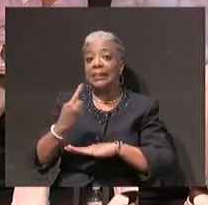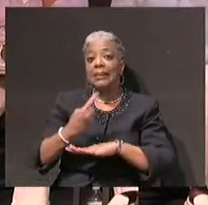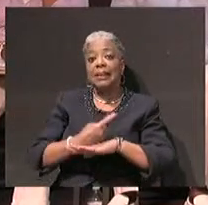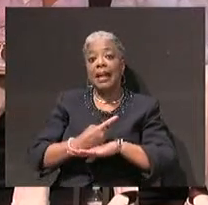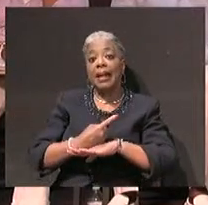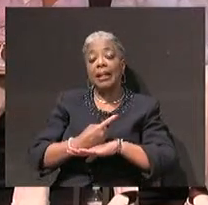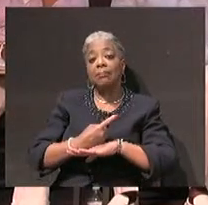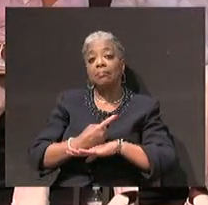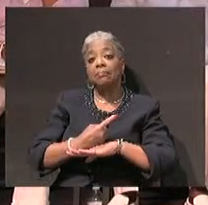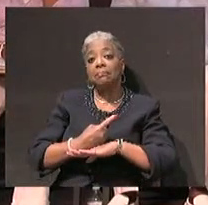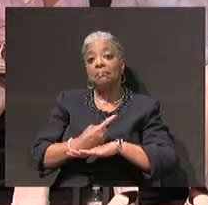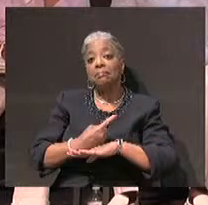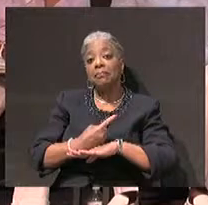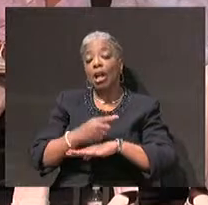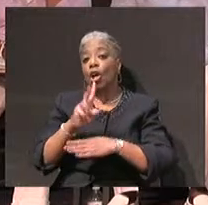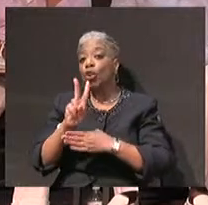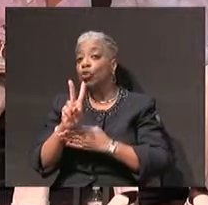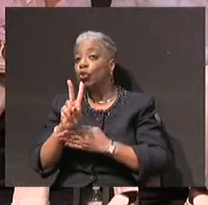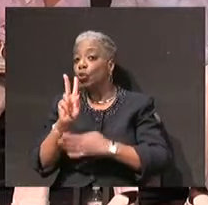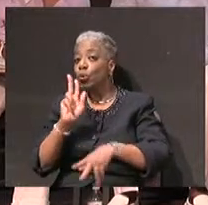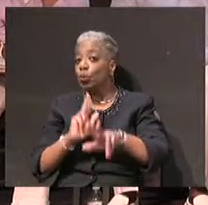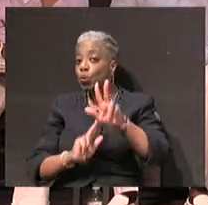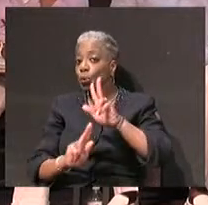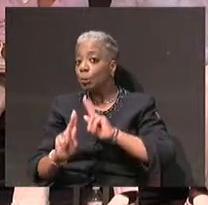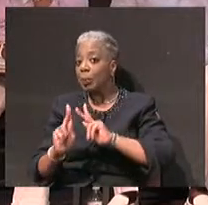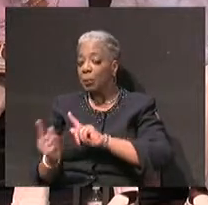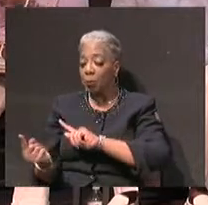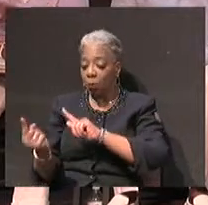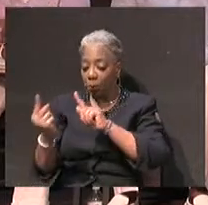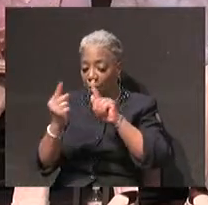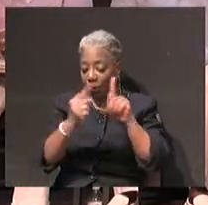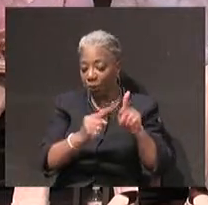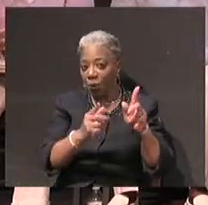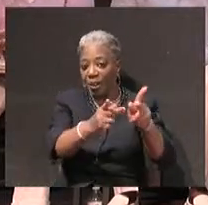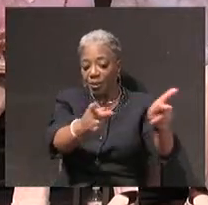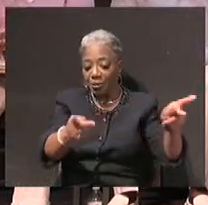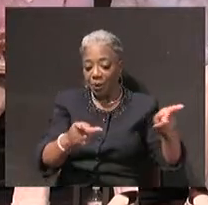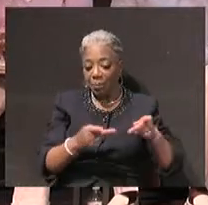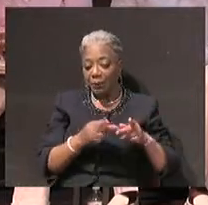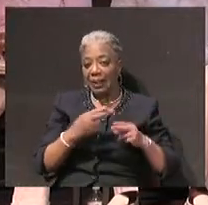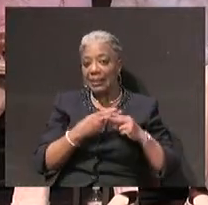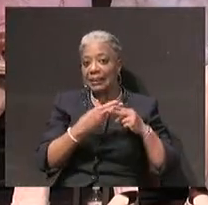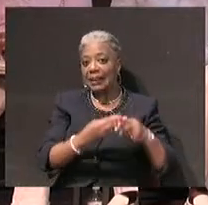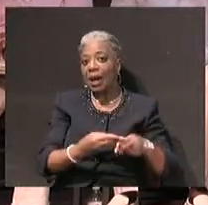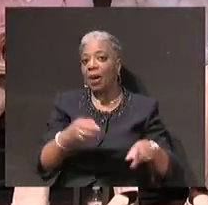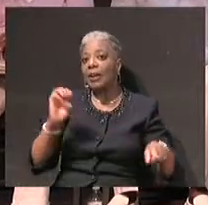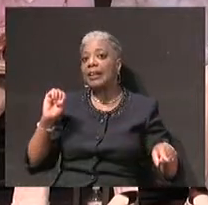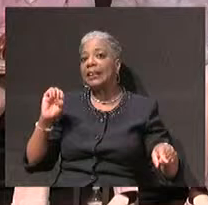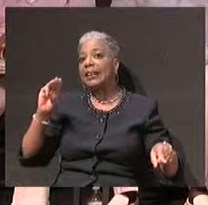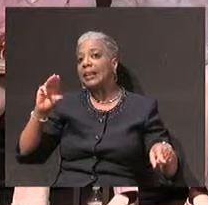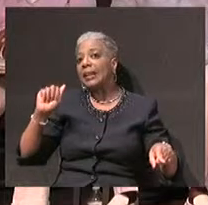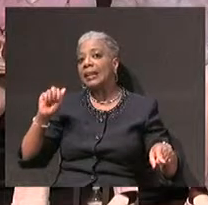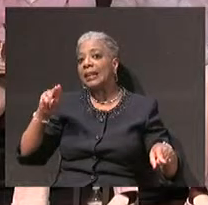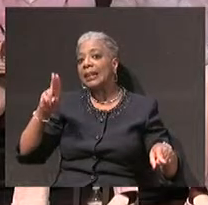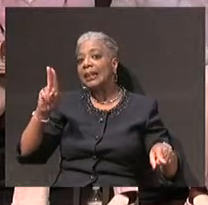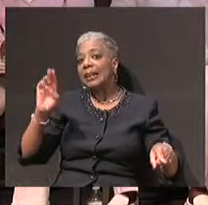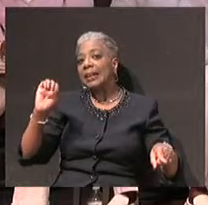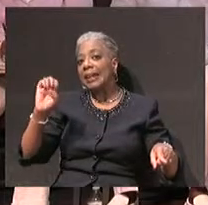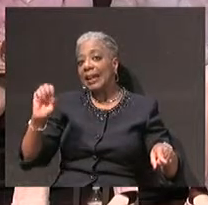two of them were going to a village called Emmaus, about 7 miles from Jerusalem.